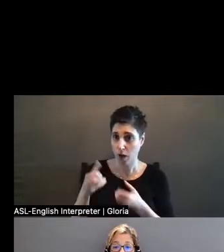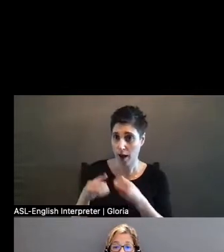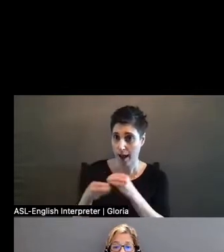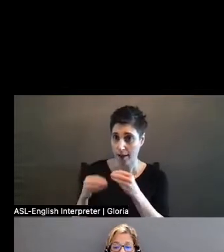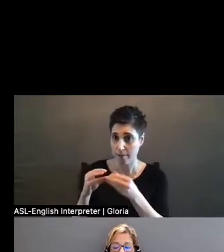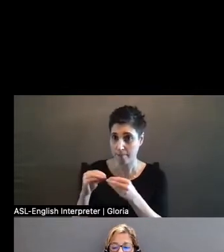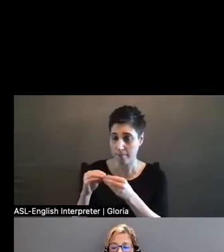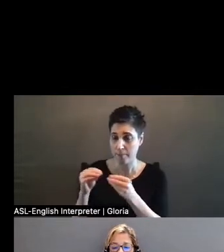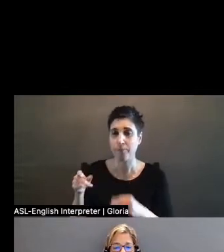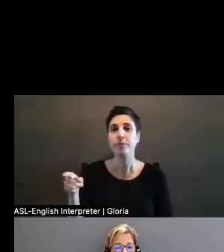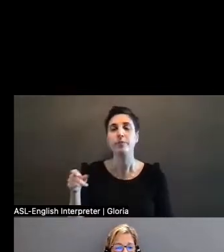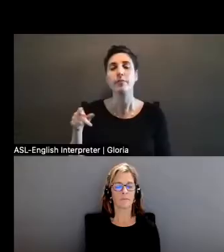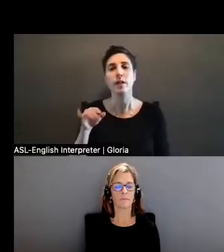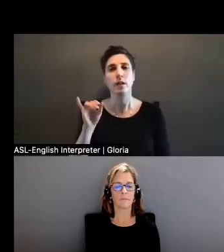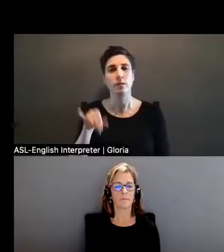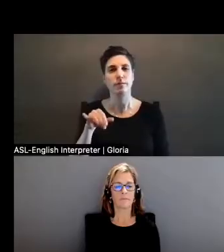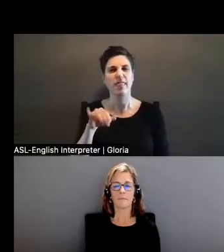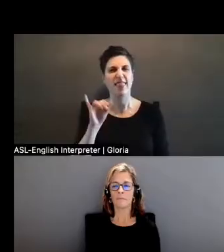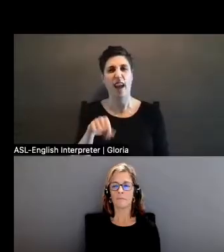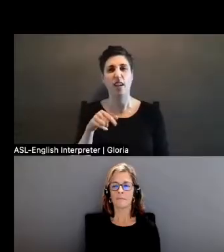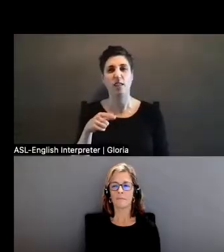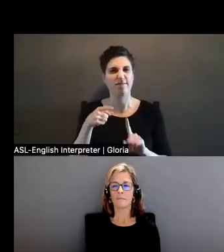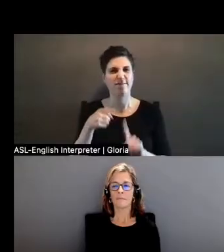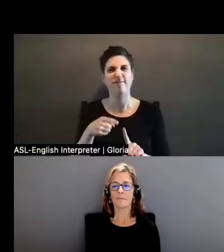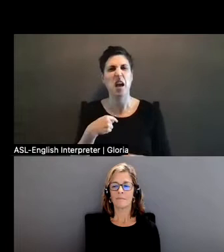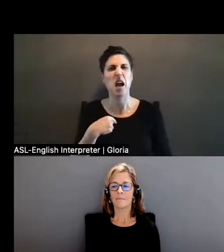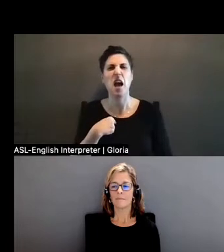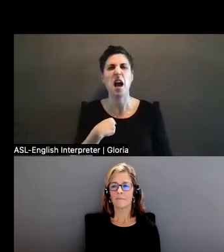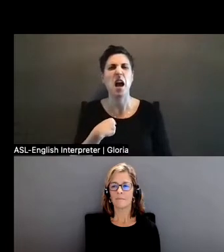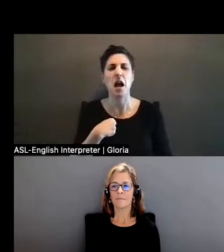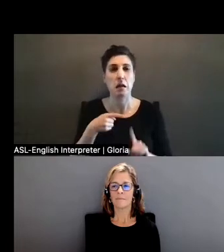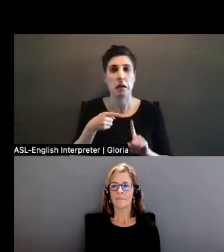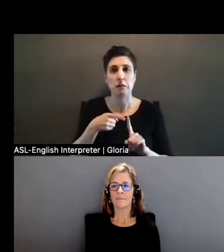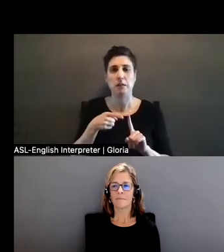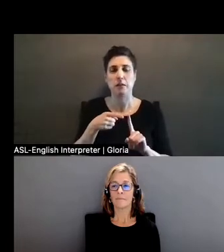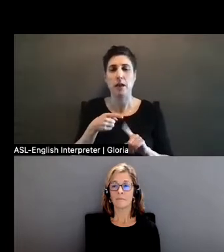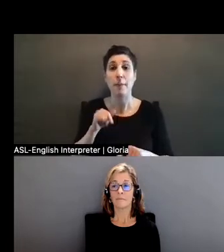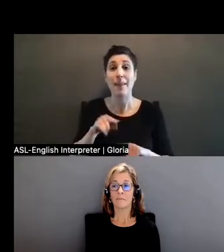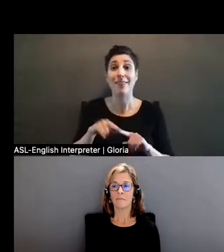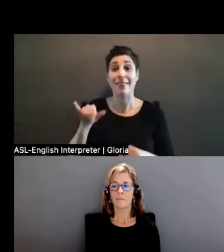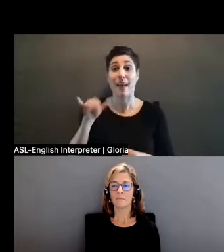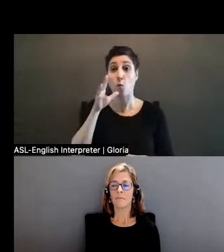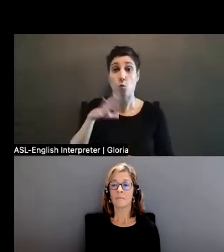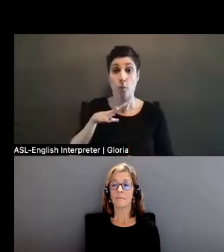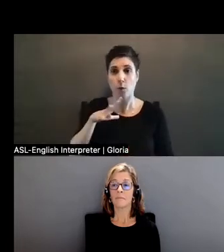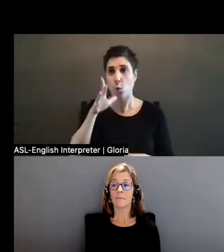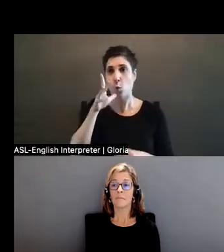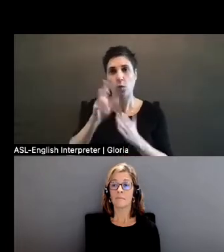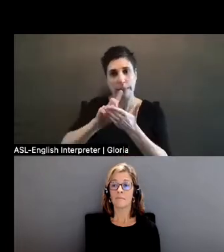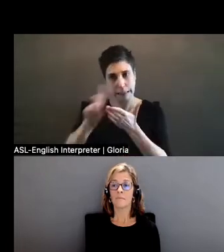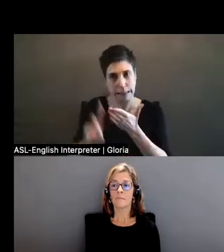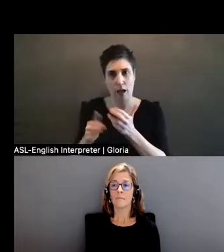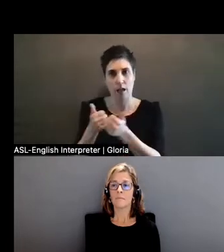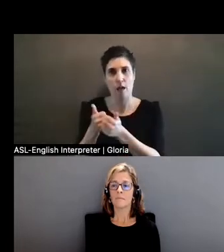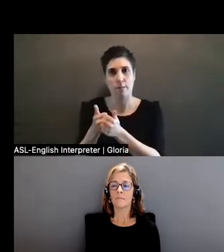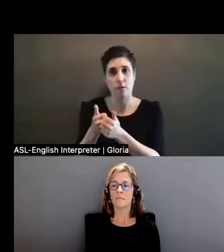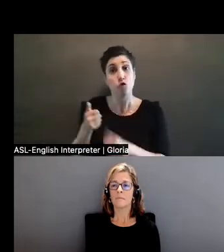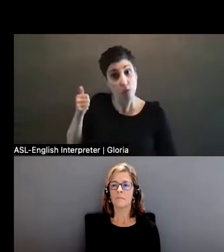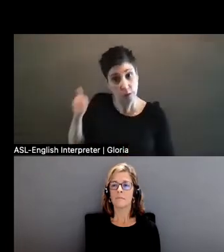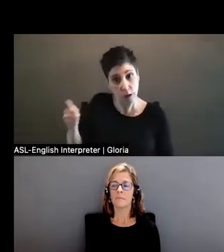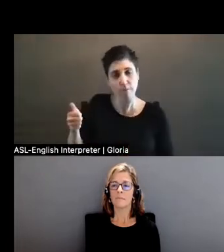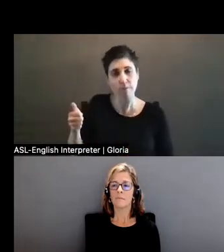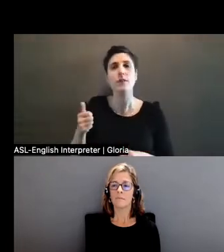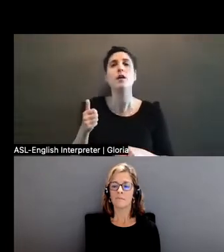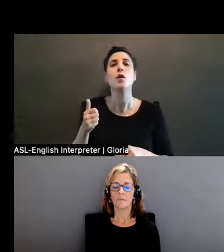That specific resource I won't speak to, but I will speak to her as a game designer. She herself has worked in video